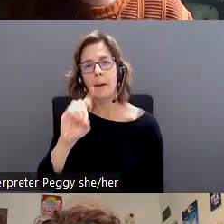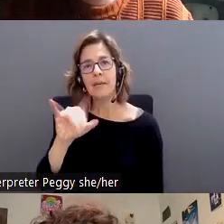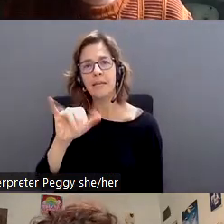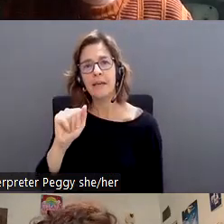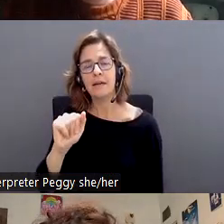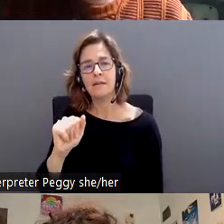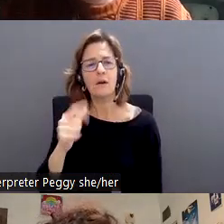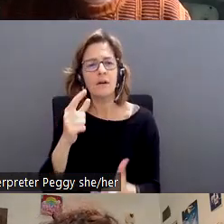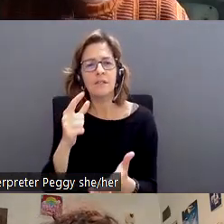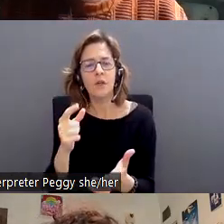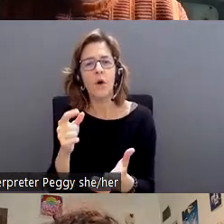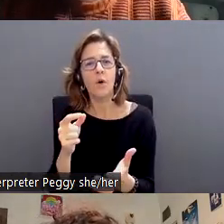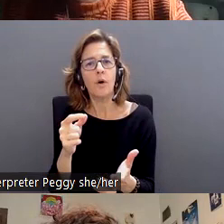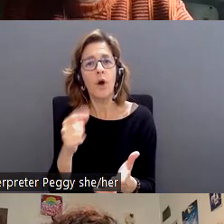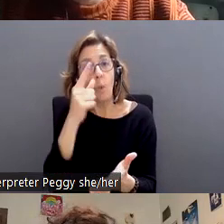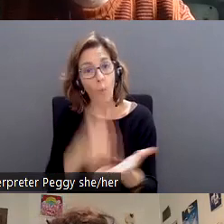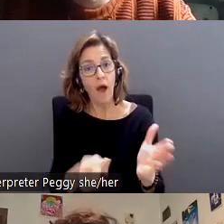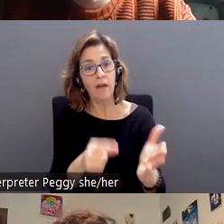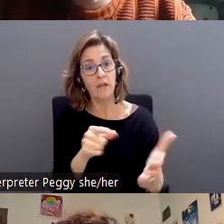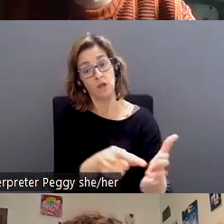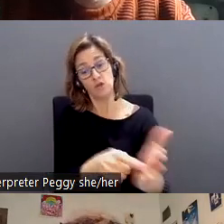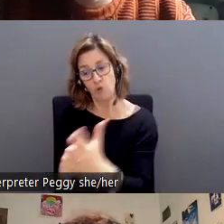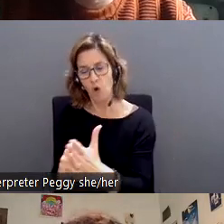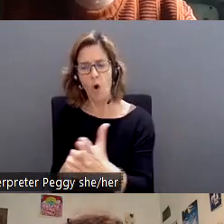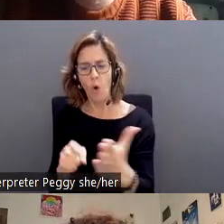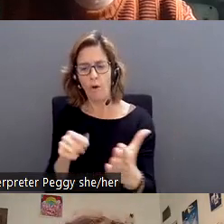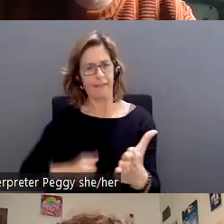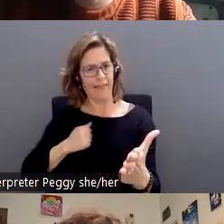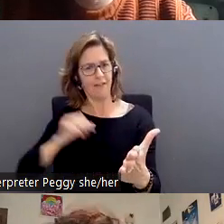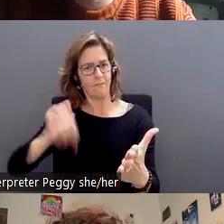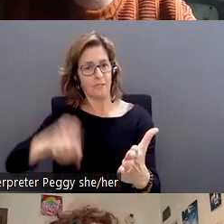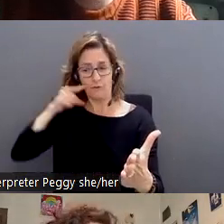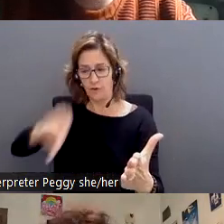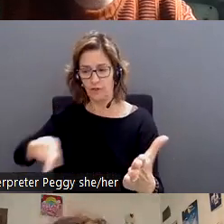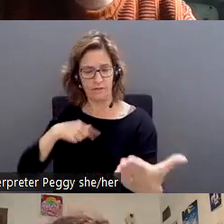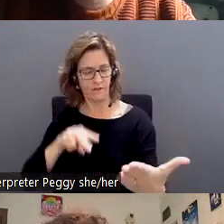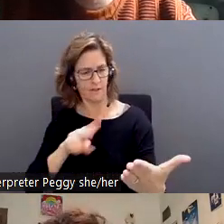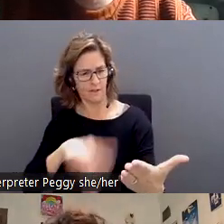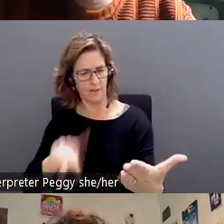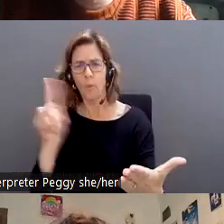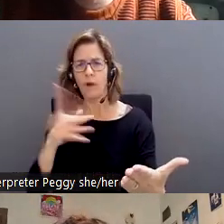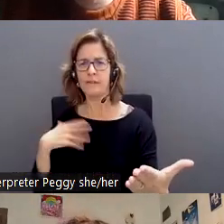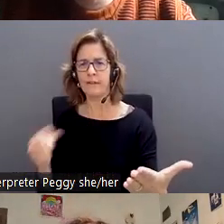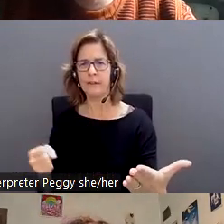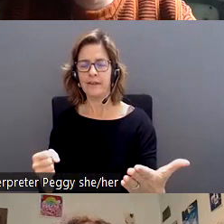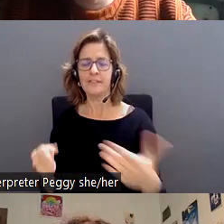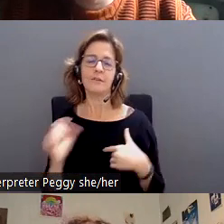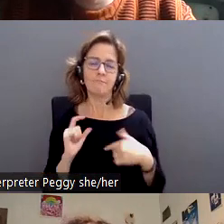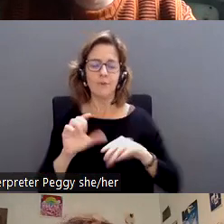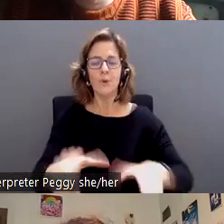is possible. And so we aim to, in our programs, talk about how to create healthy connections. We